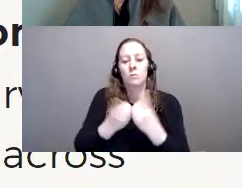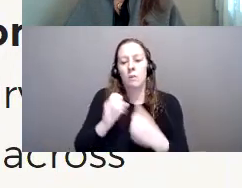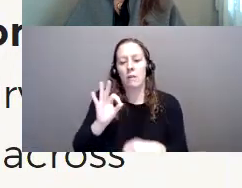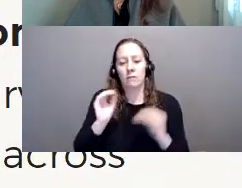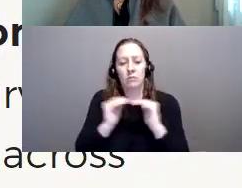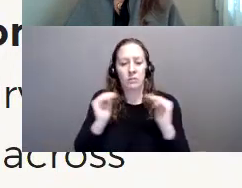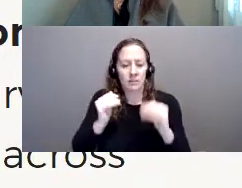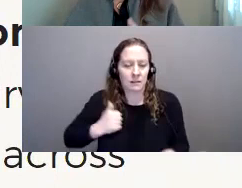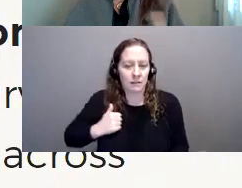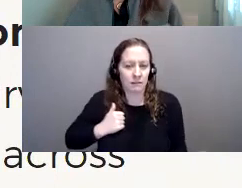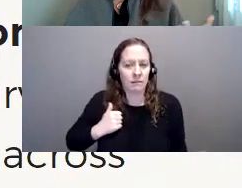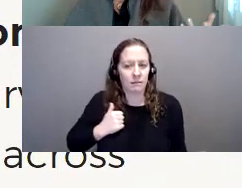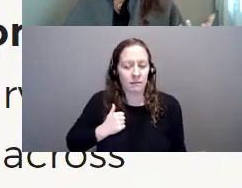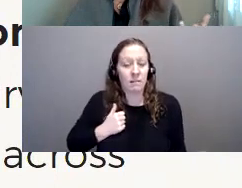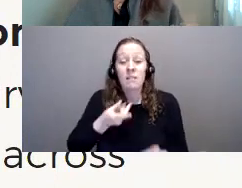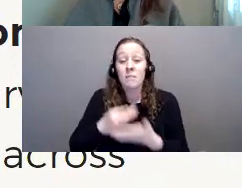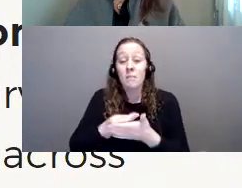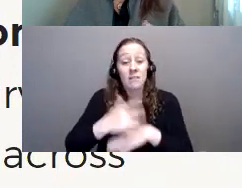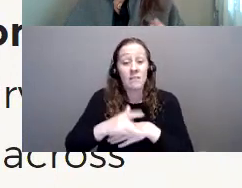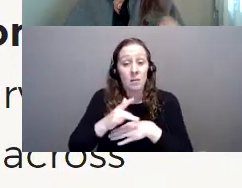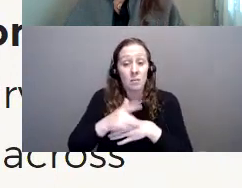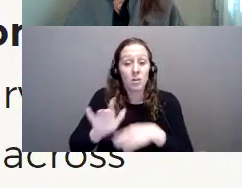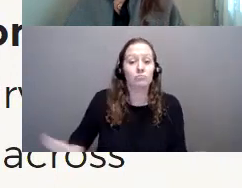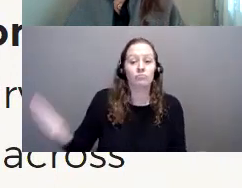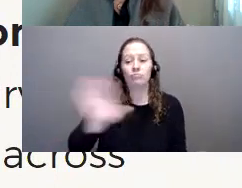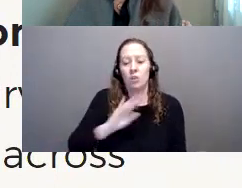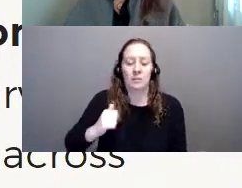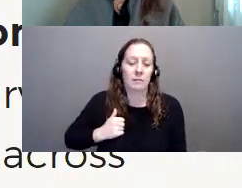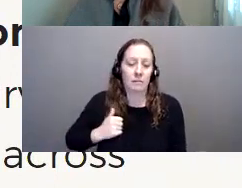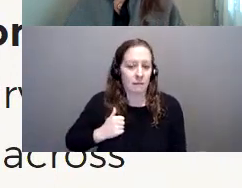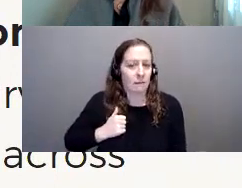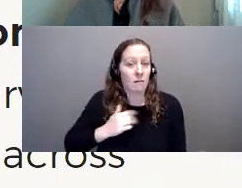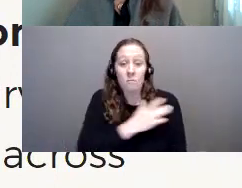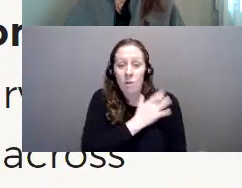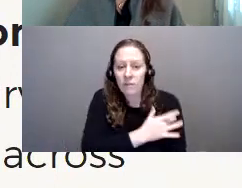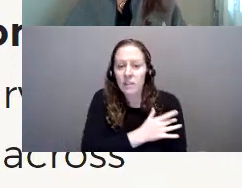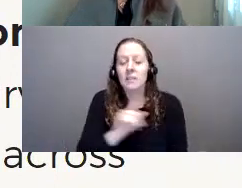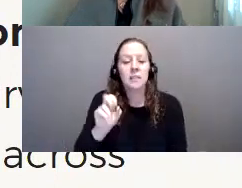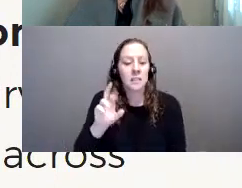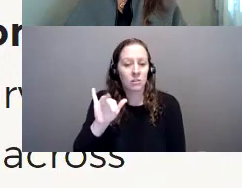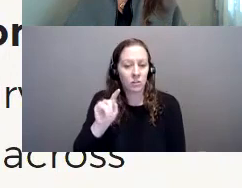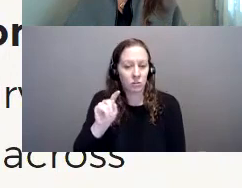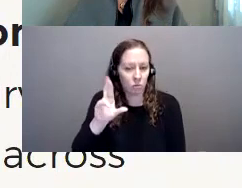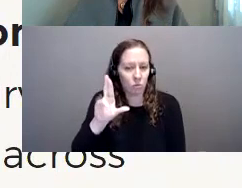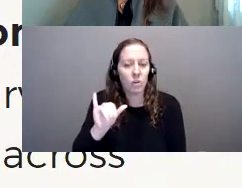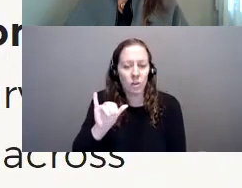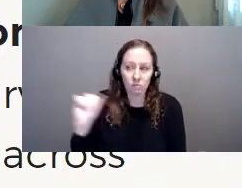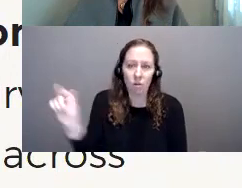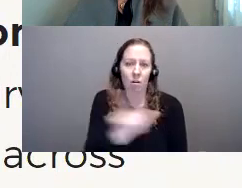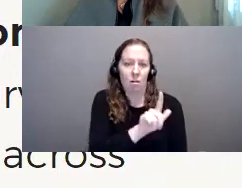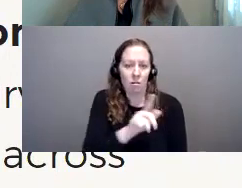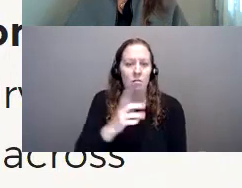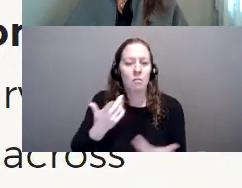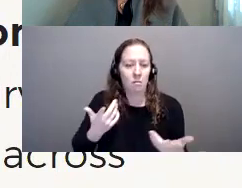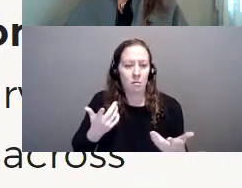Canada. And these funds are available federally across all provinces and territories. And so what is Victim